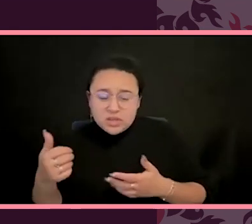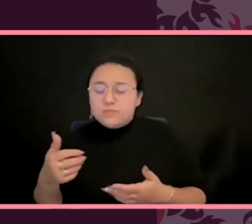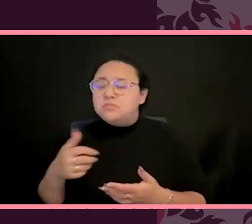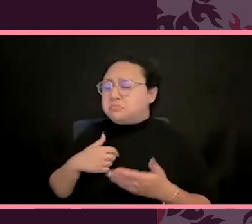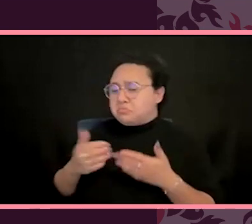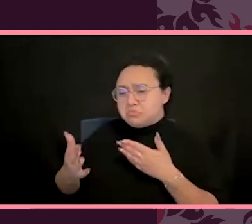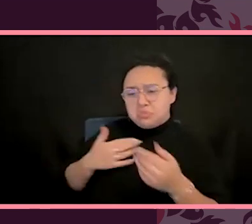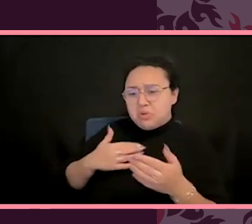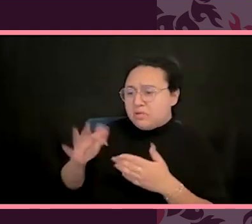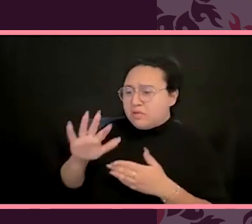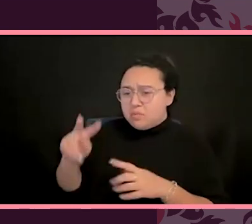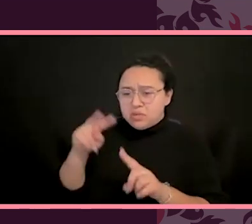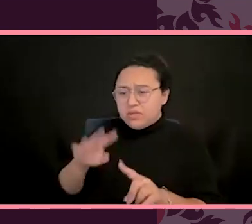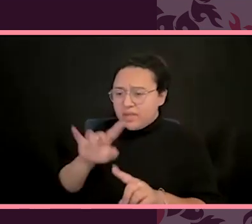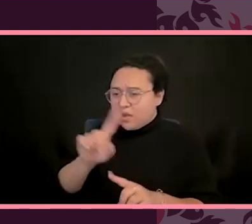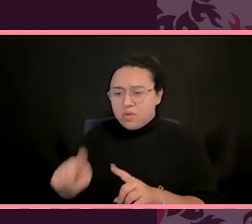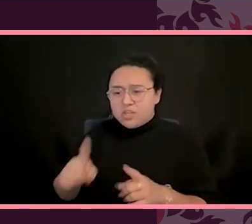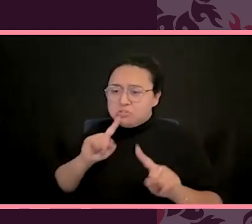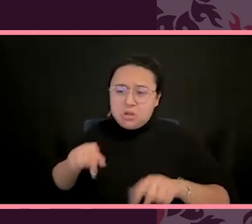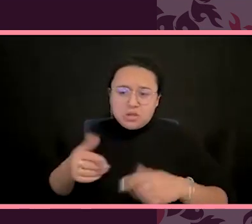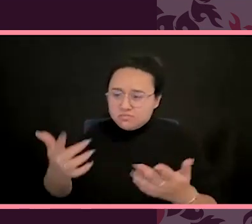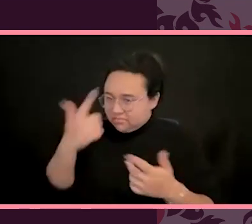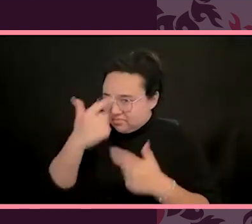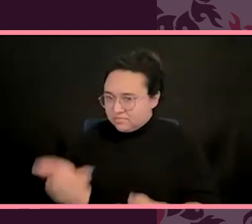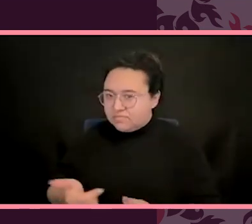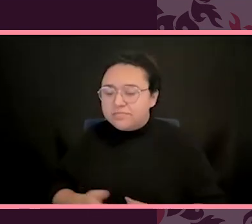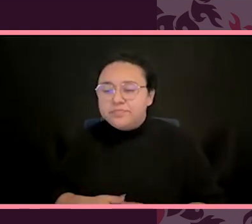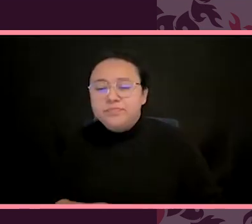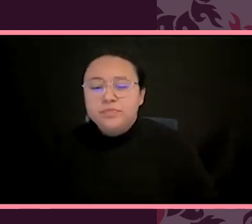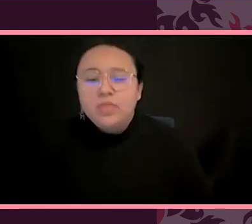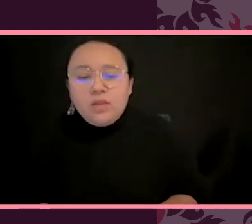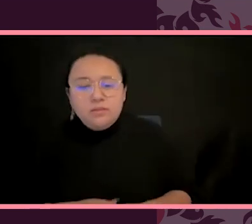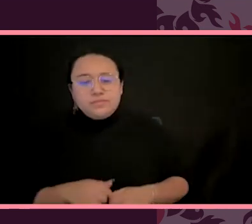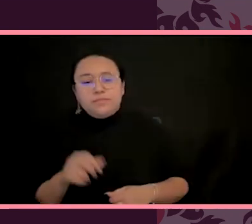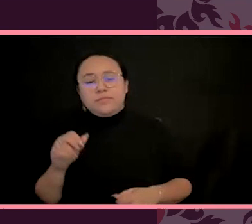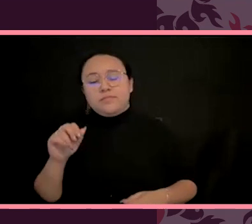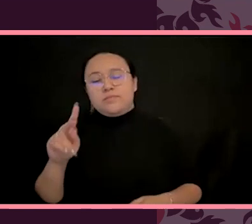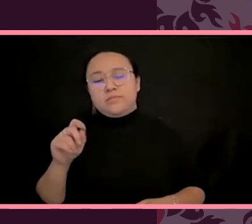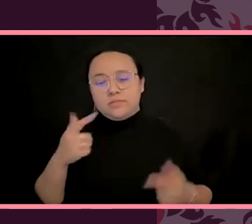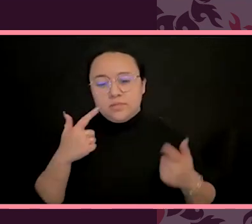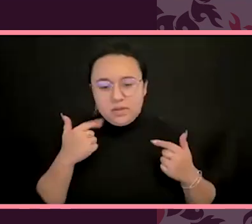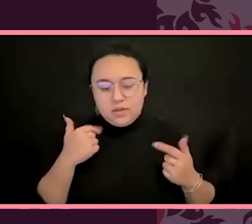like to take it, dear friend.